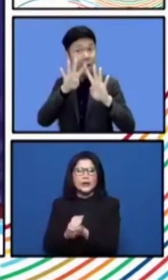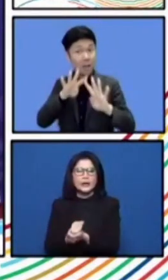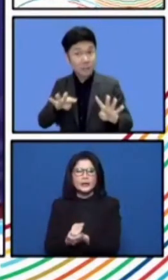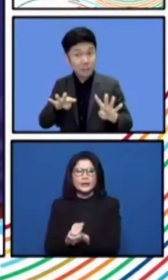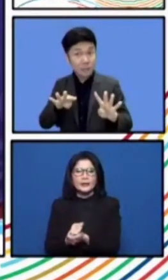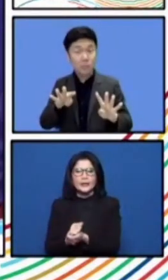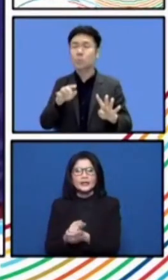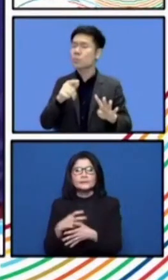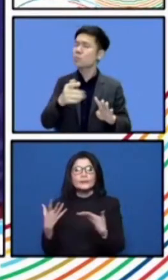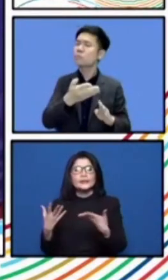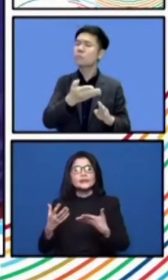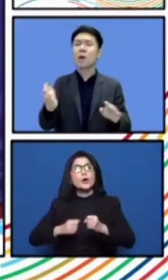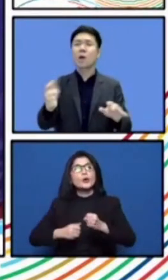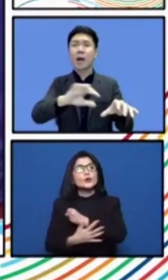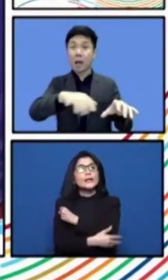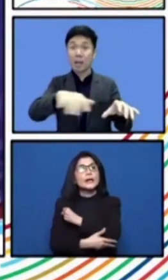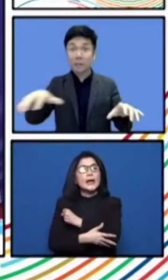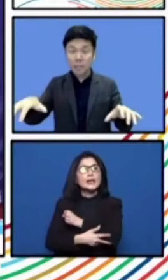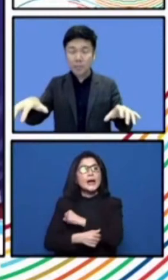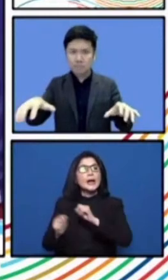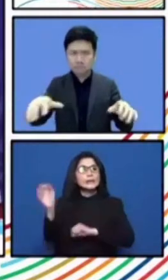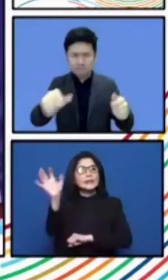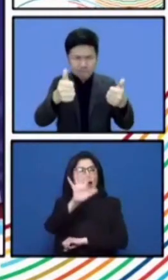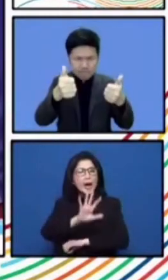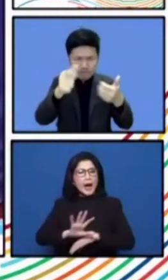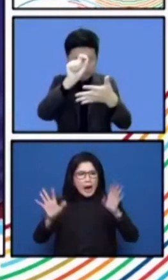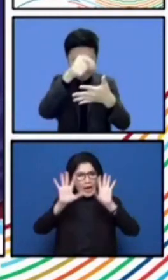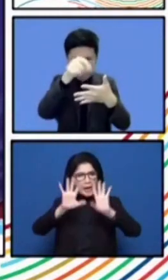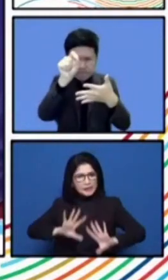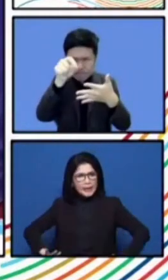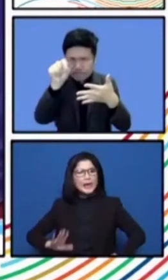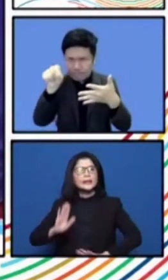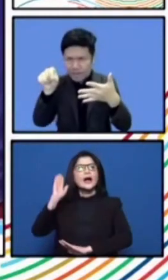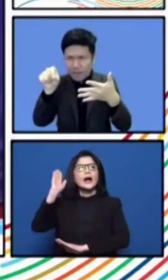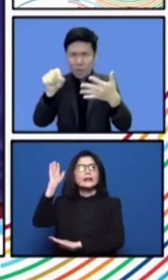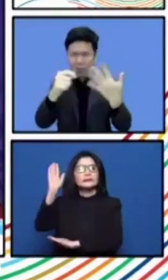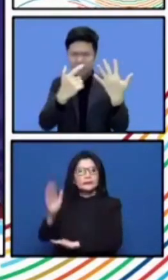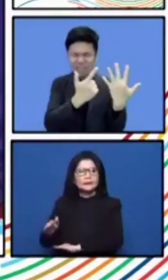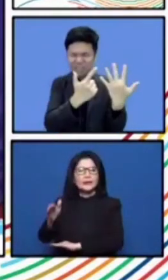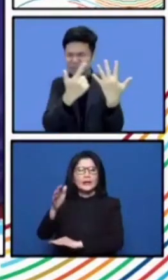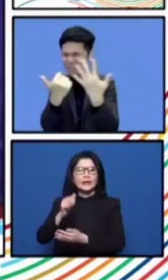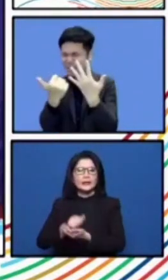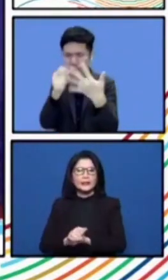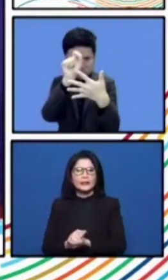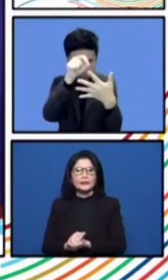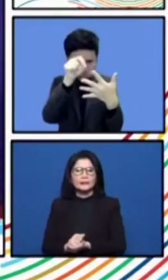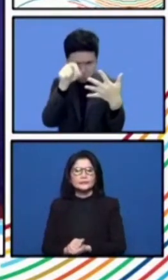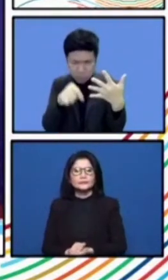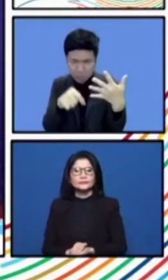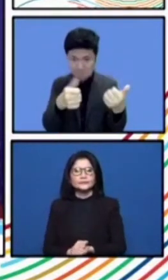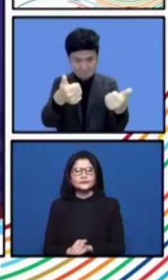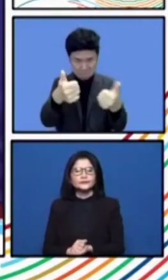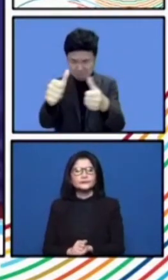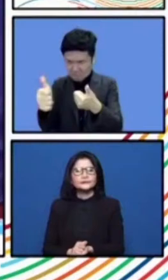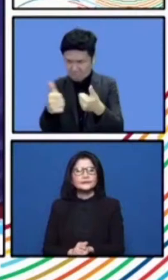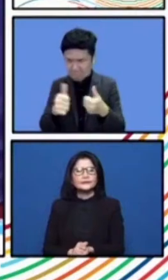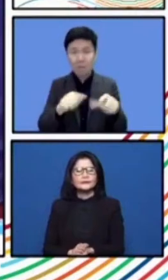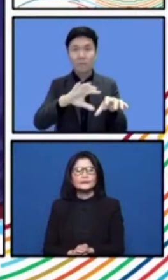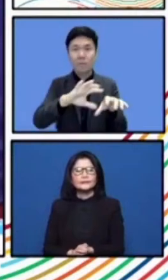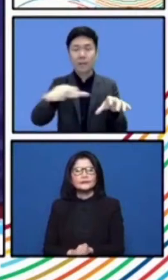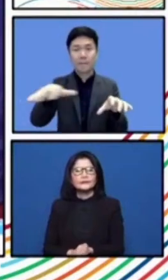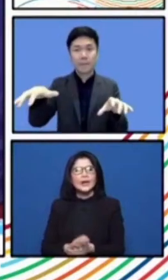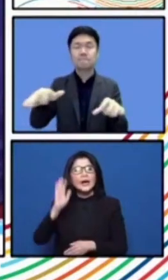aseana moving with towards the 76 action points that have been uh and craft and encapsulated